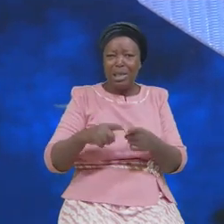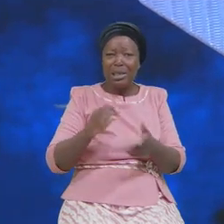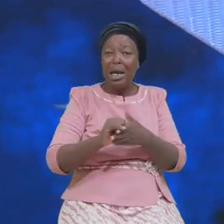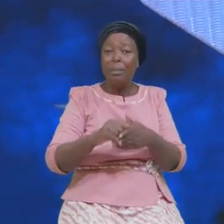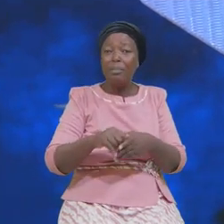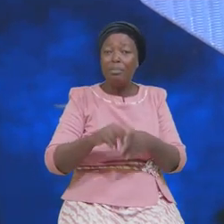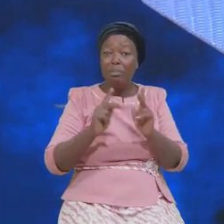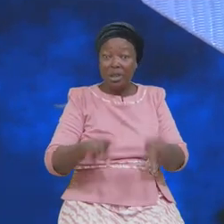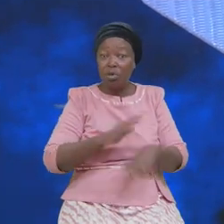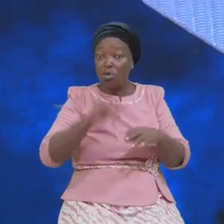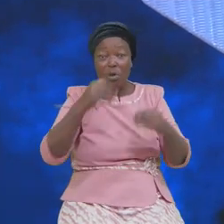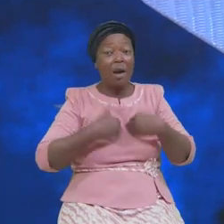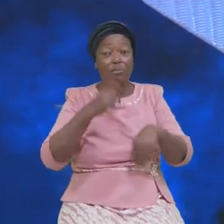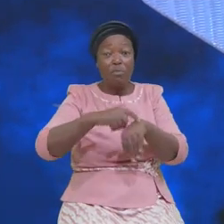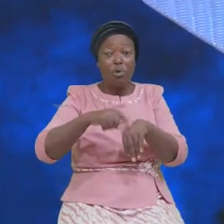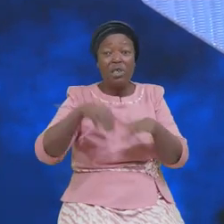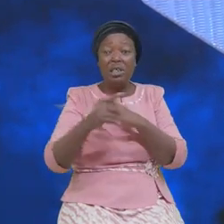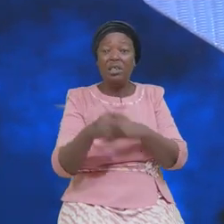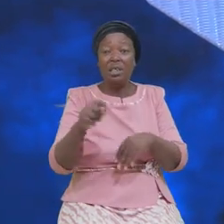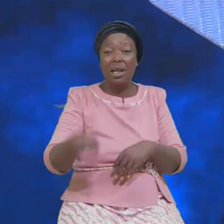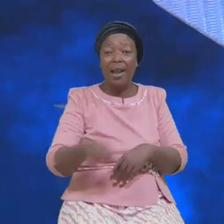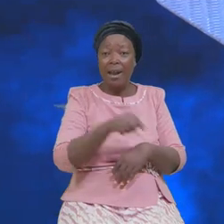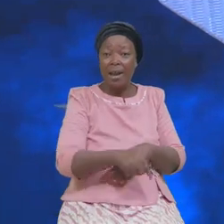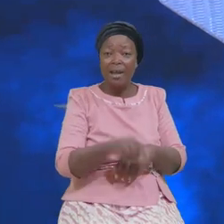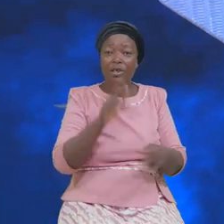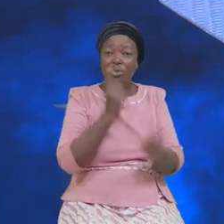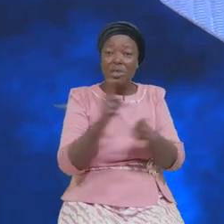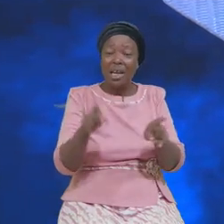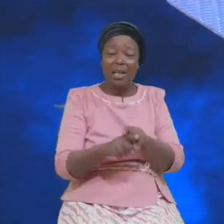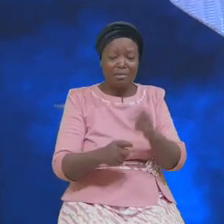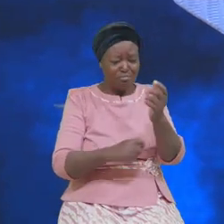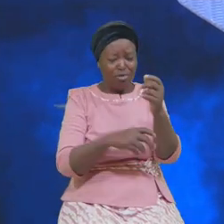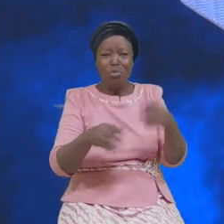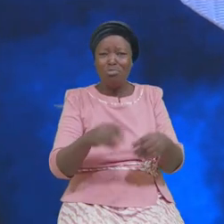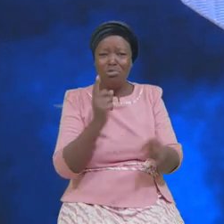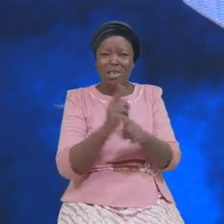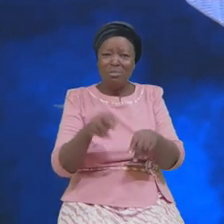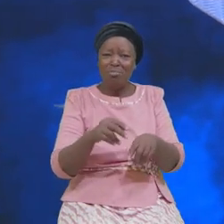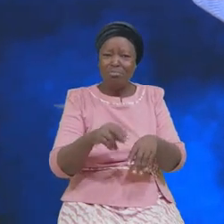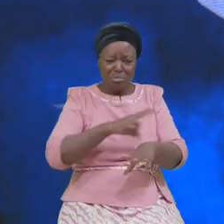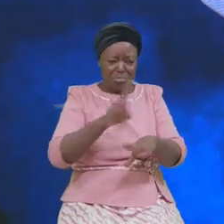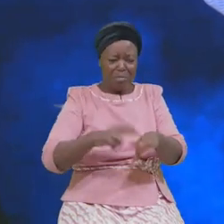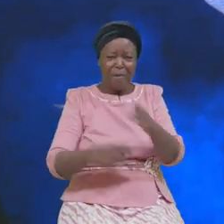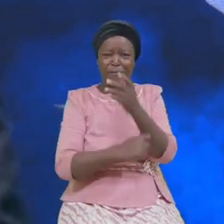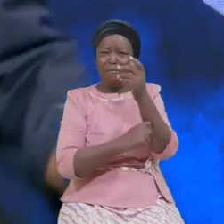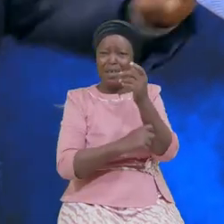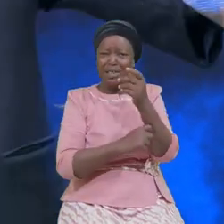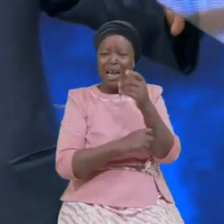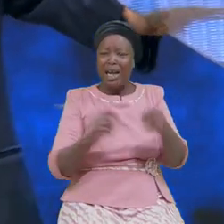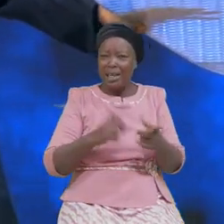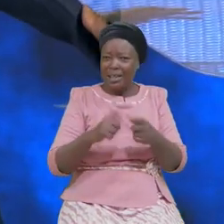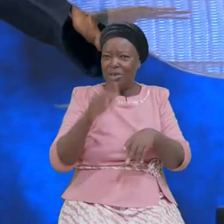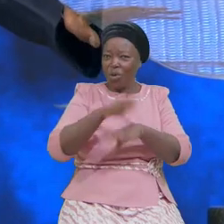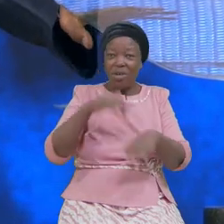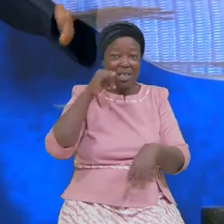bone in the leg, rubber, flesh, and they called yesterday, they sent yesterday to